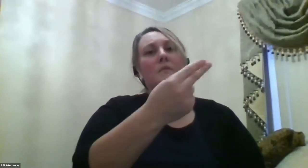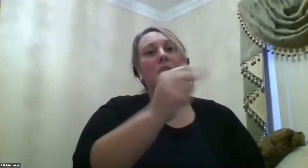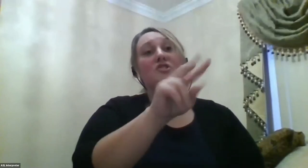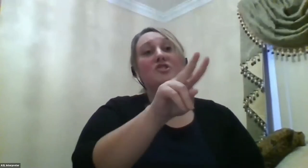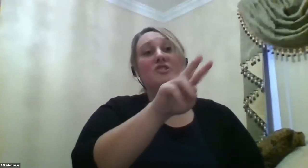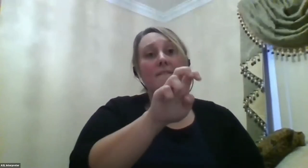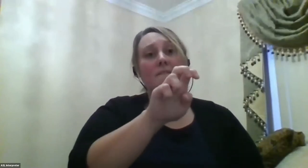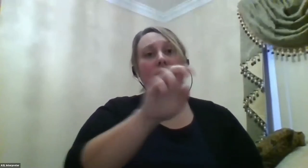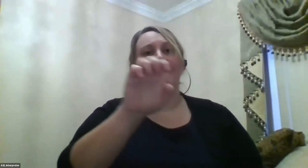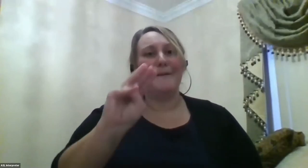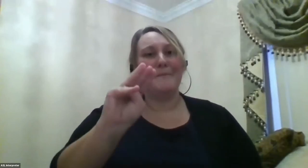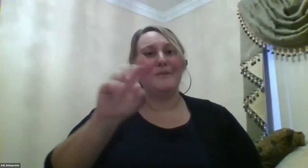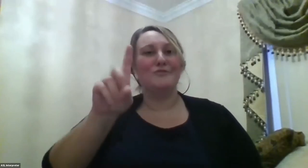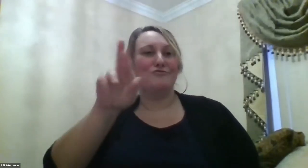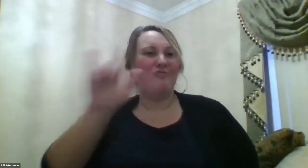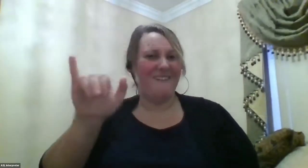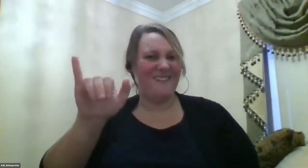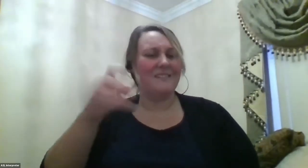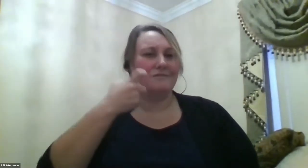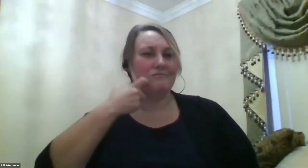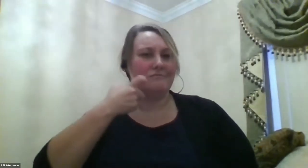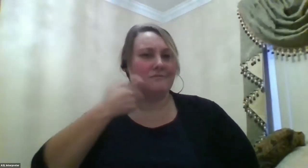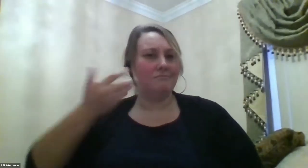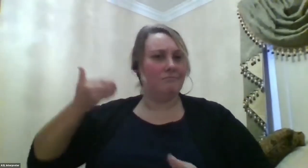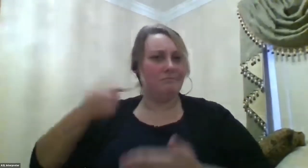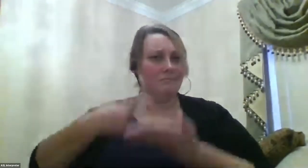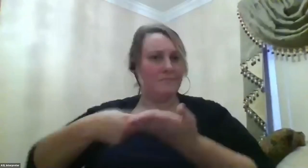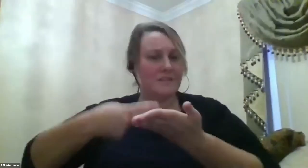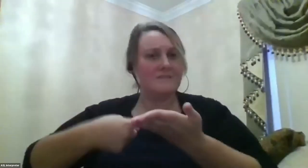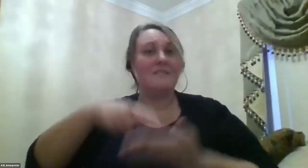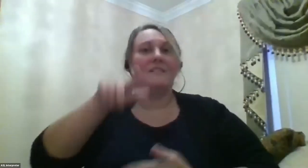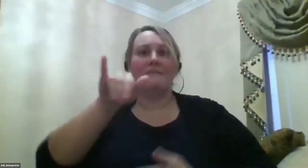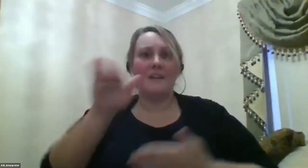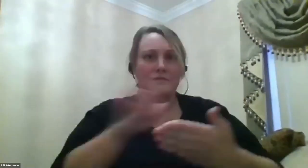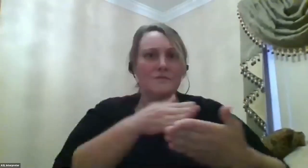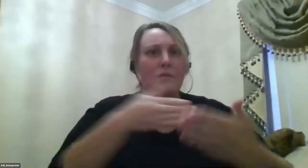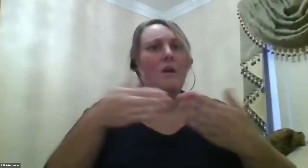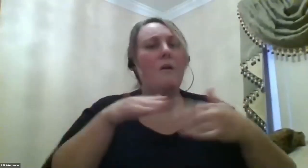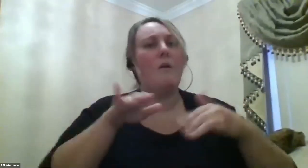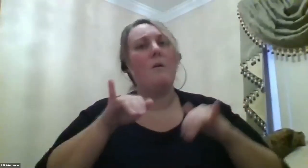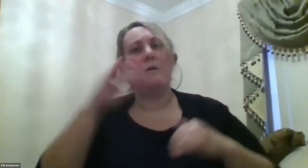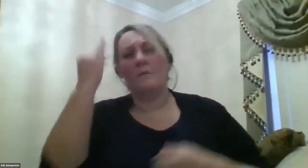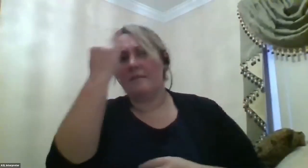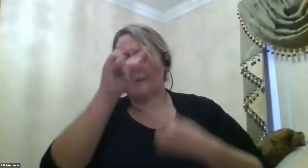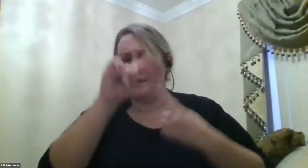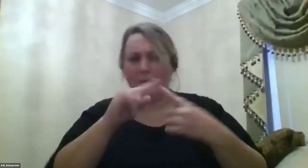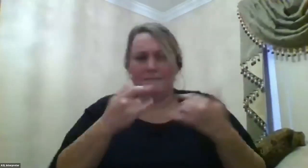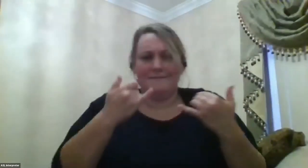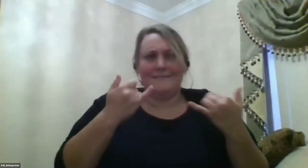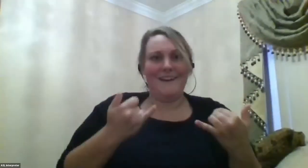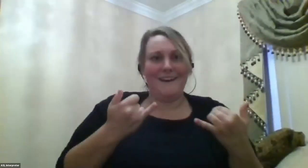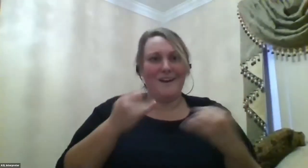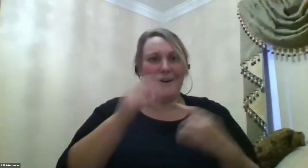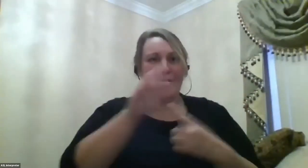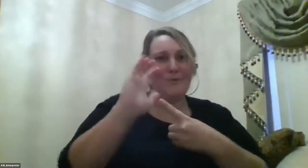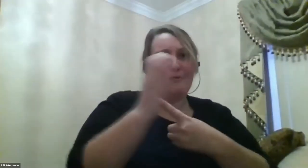of 1920, the pandemics of 1911 and the anti-Asian racism that goes with them. So there's a lot